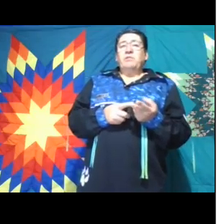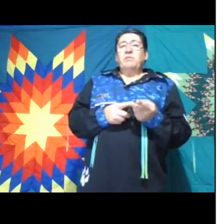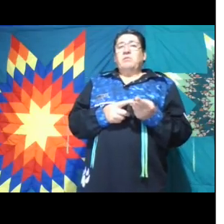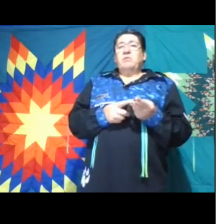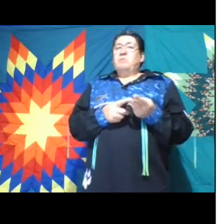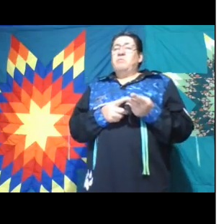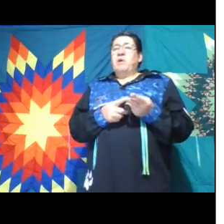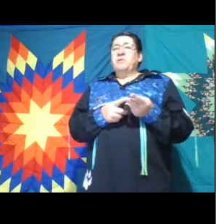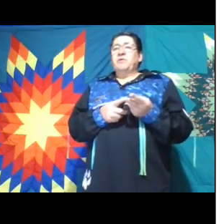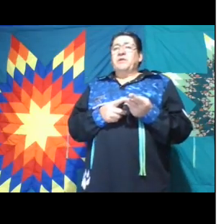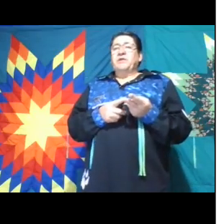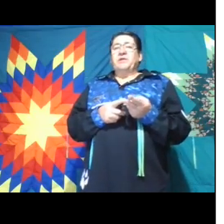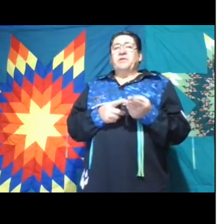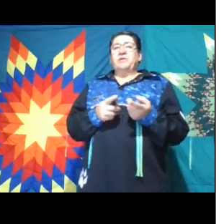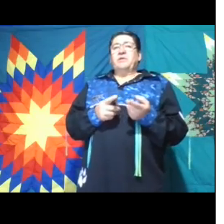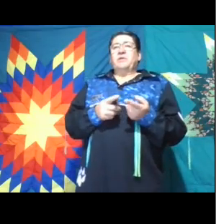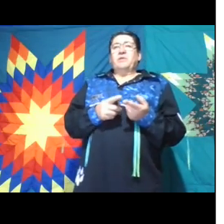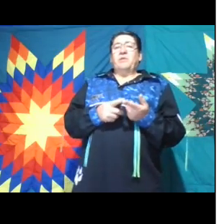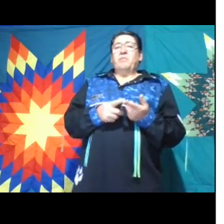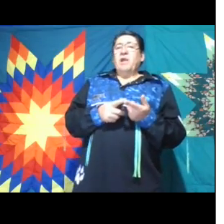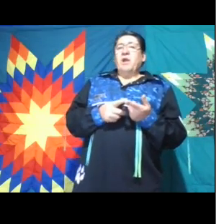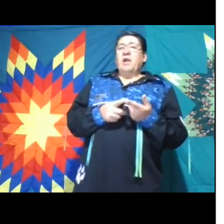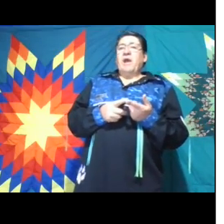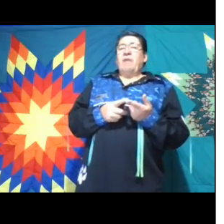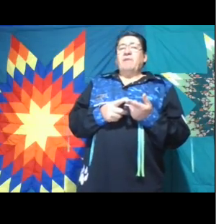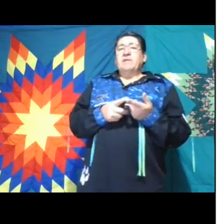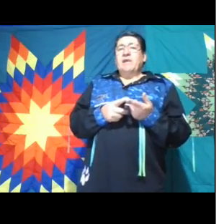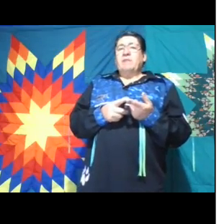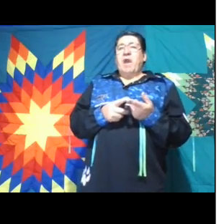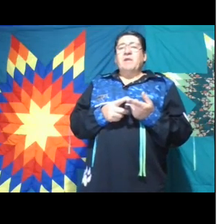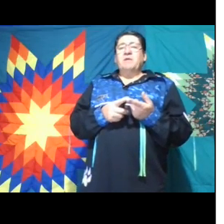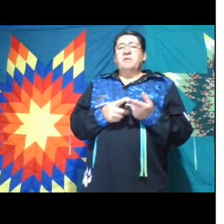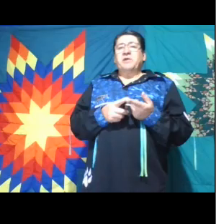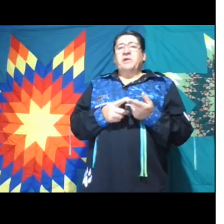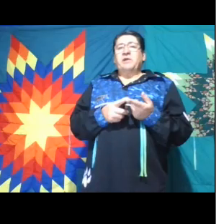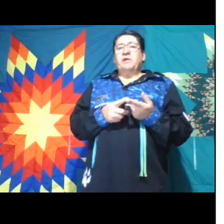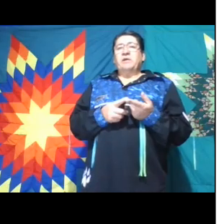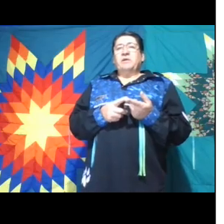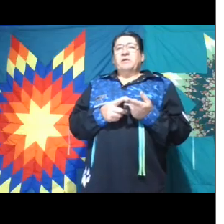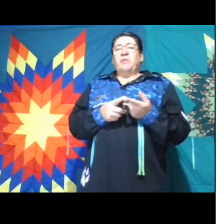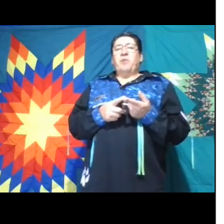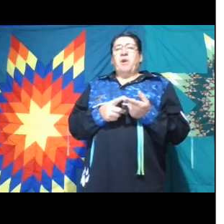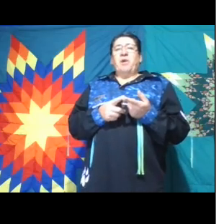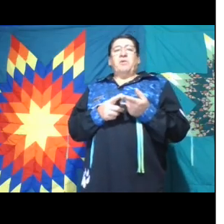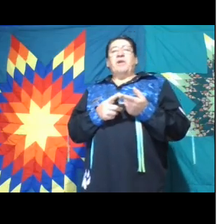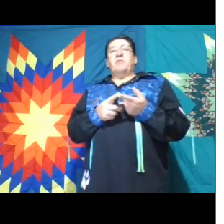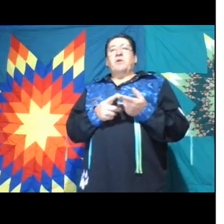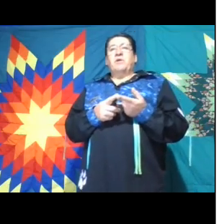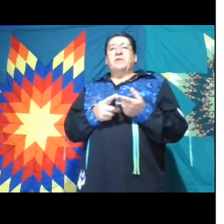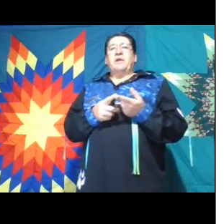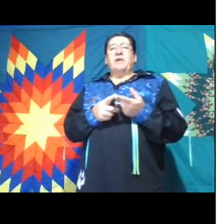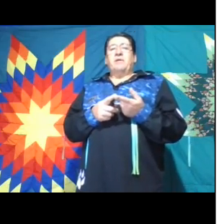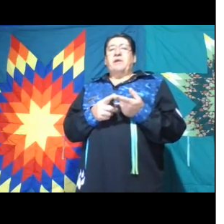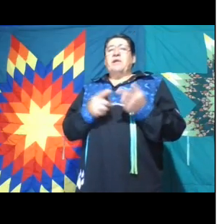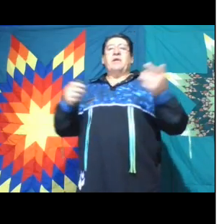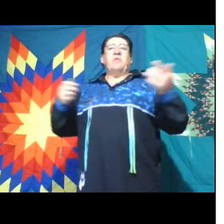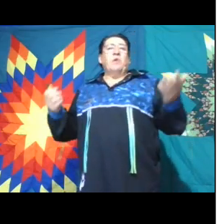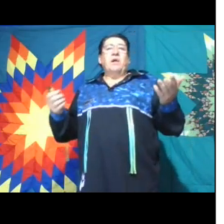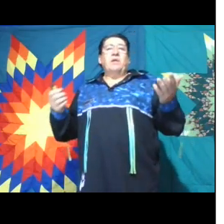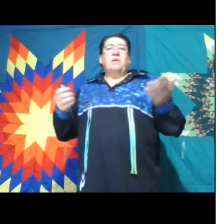possibly malnourished. They might not have that same energy compared to other workers that